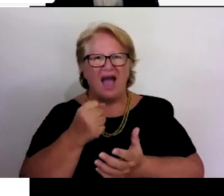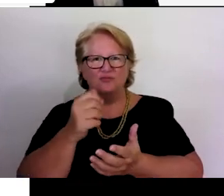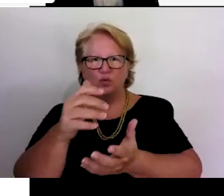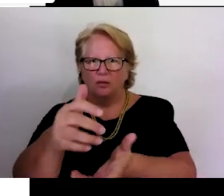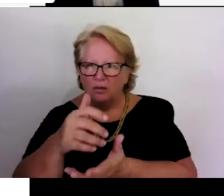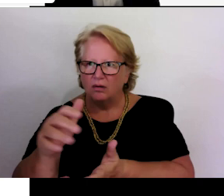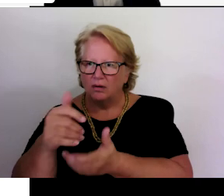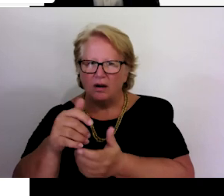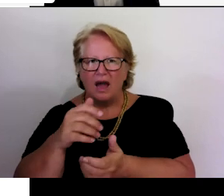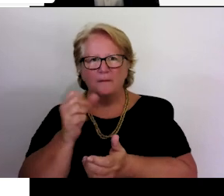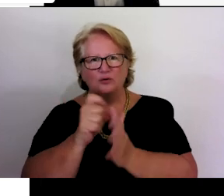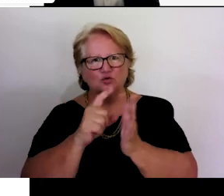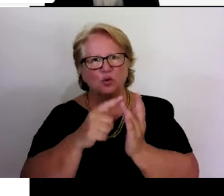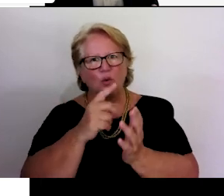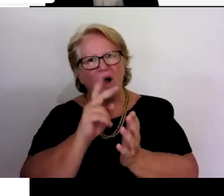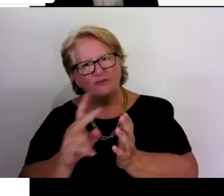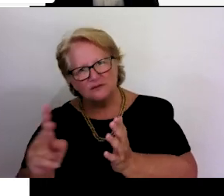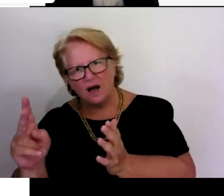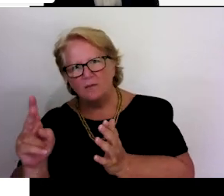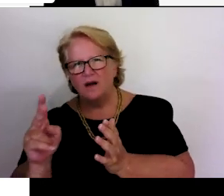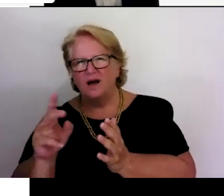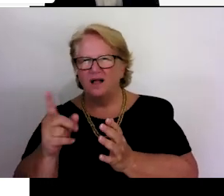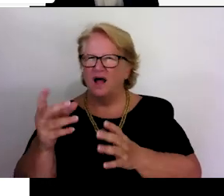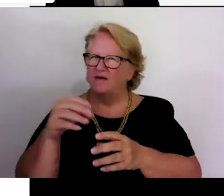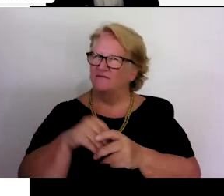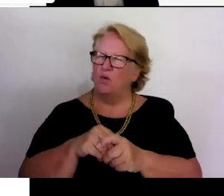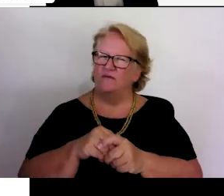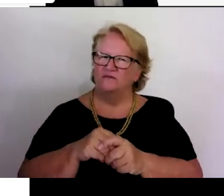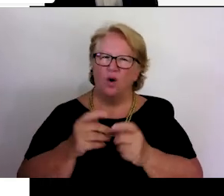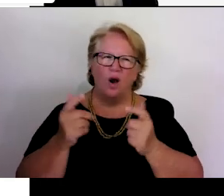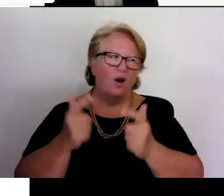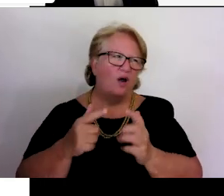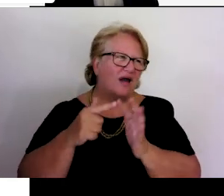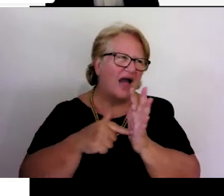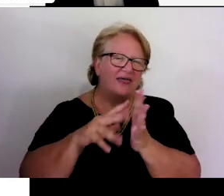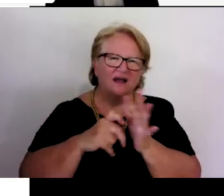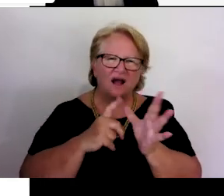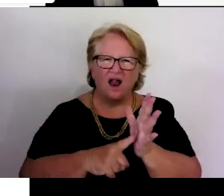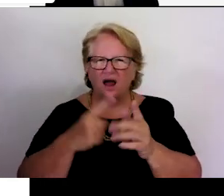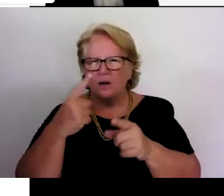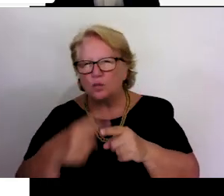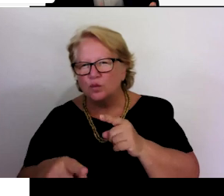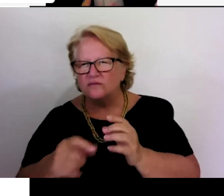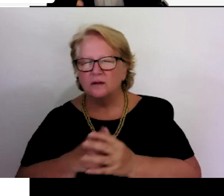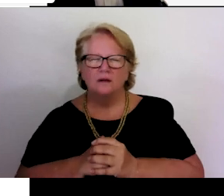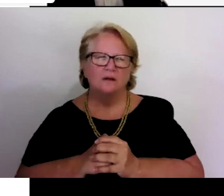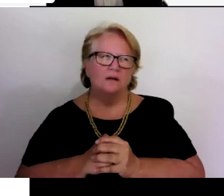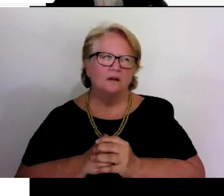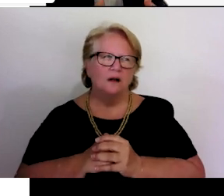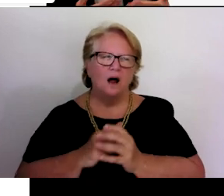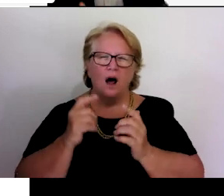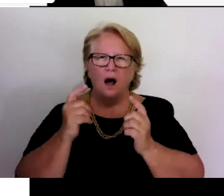those data sets. And that involved a lot of ethical approvals and a lot of